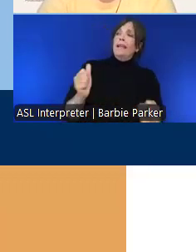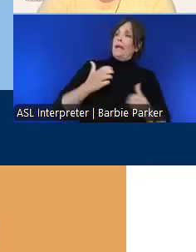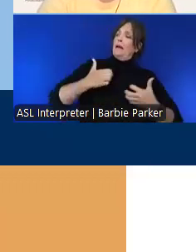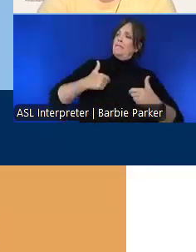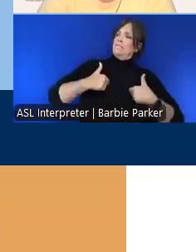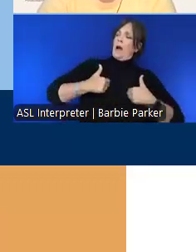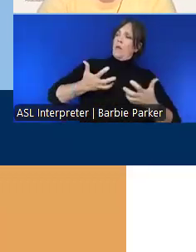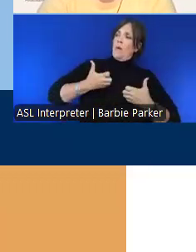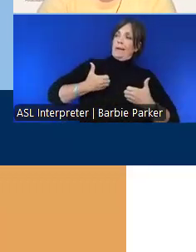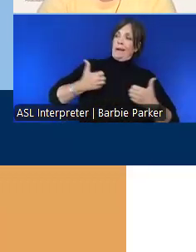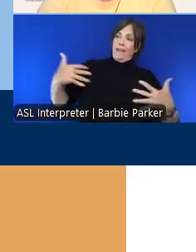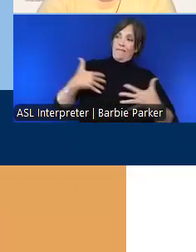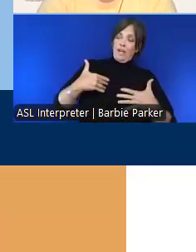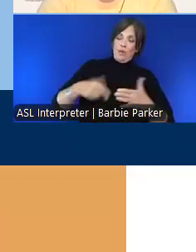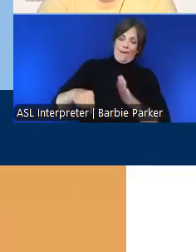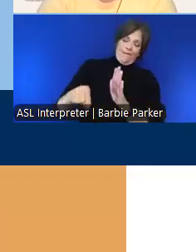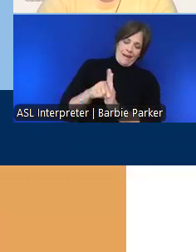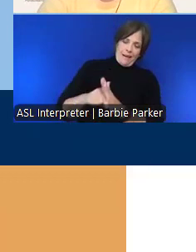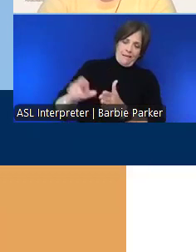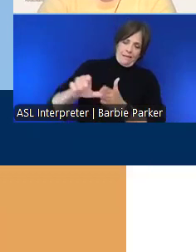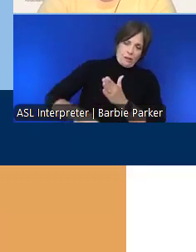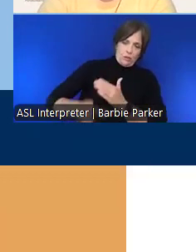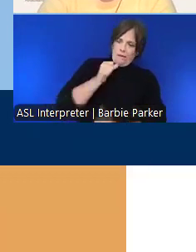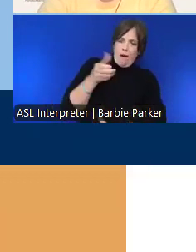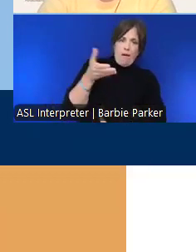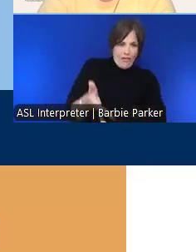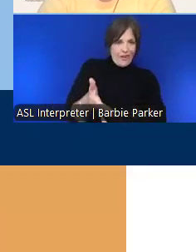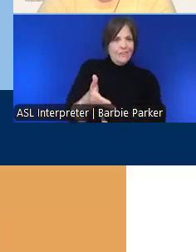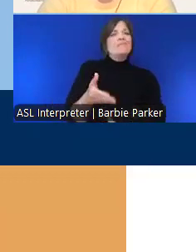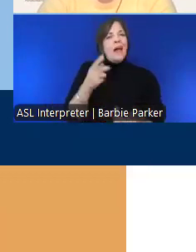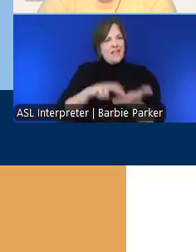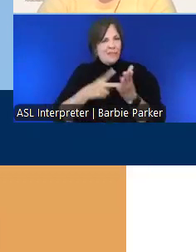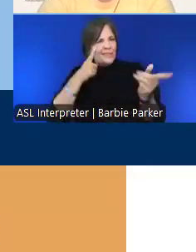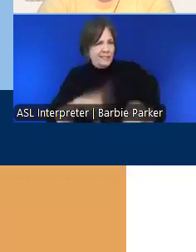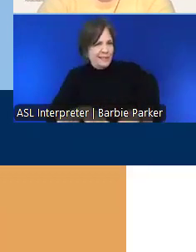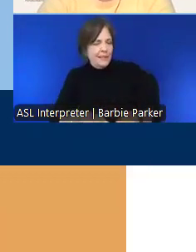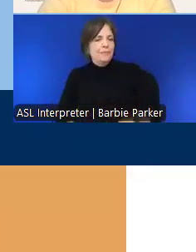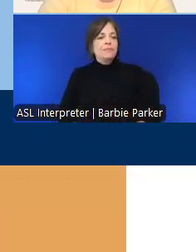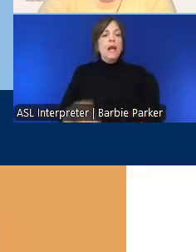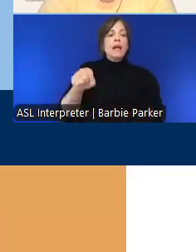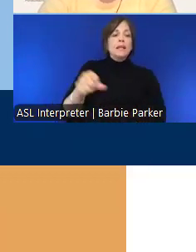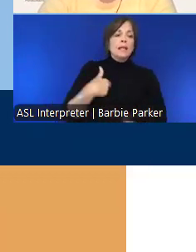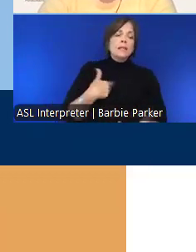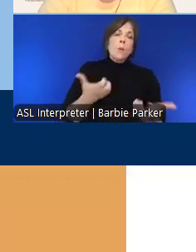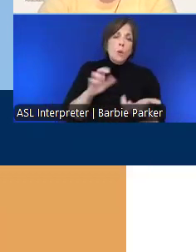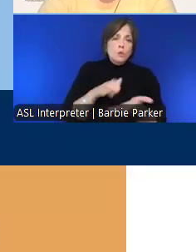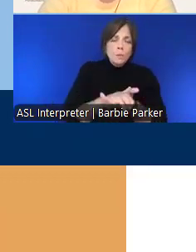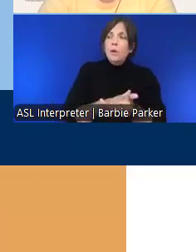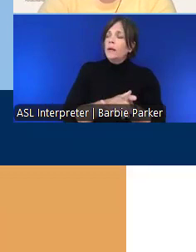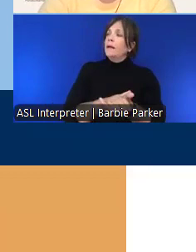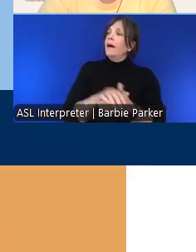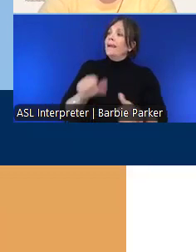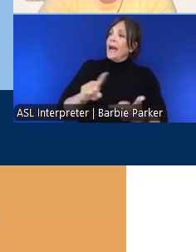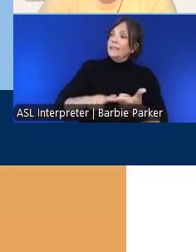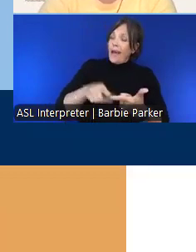consequences is not there. That yes, they do want to, marry, and yes, to the person they are being introduced to, and yes,